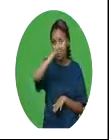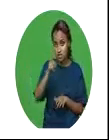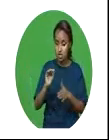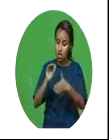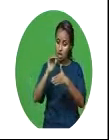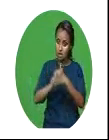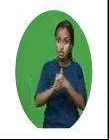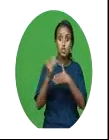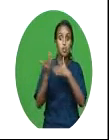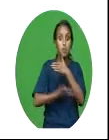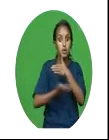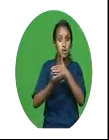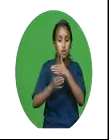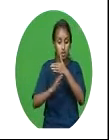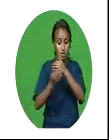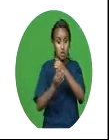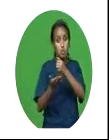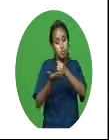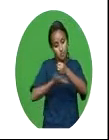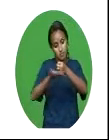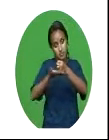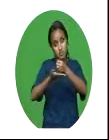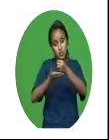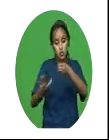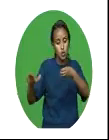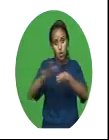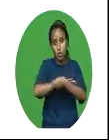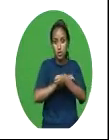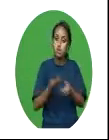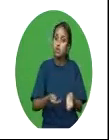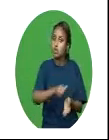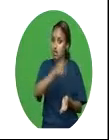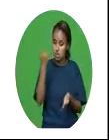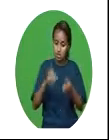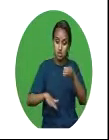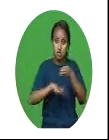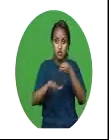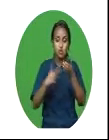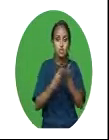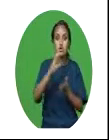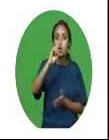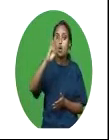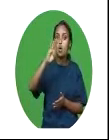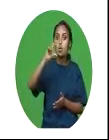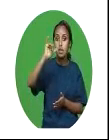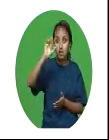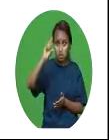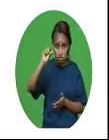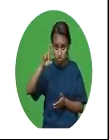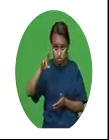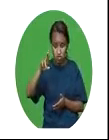the base of the cylinder to complete the development of the entire surface of the oblique cylinder.